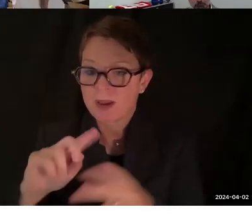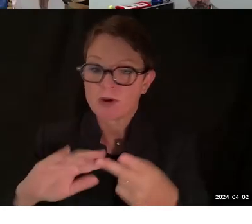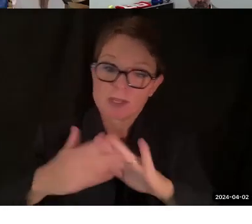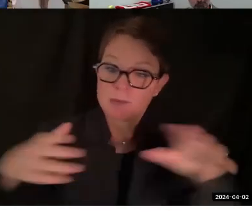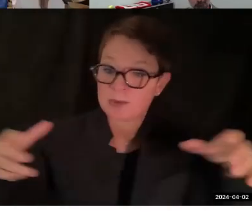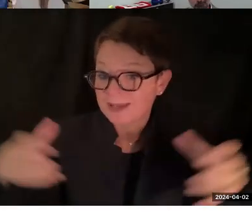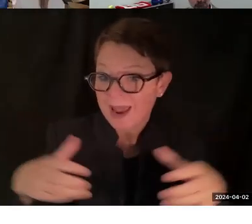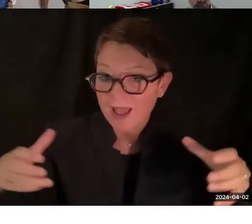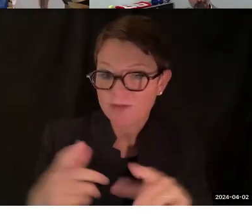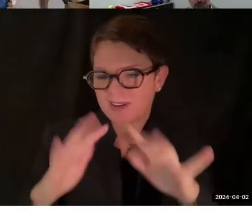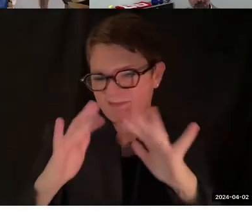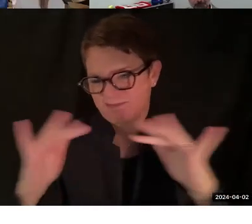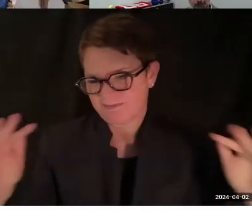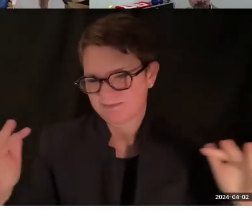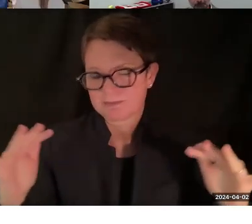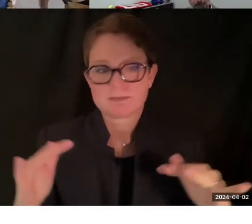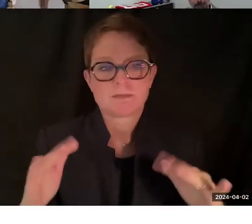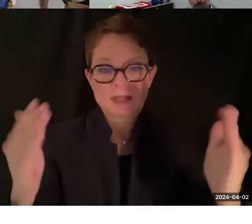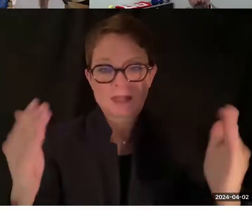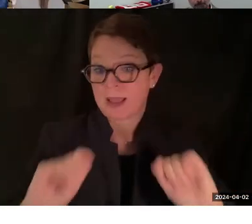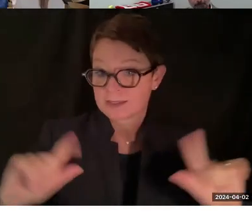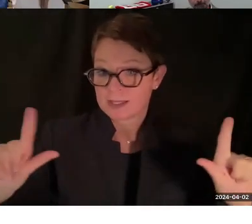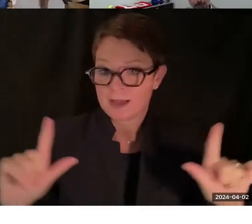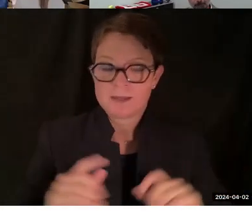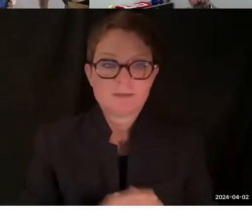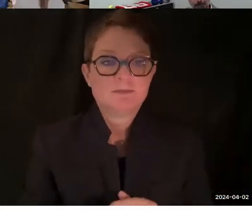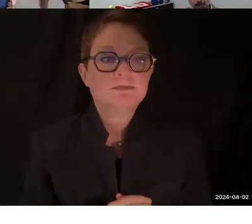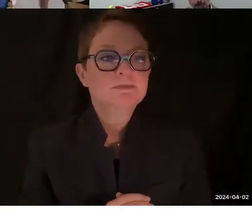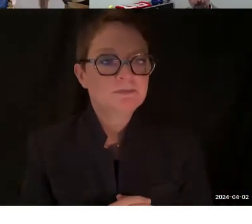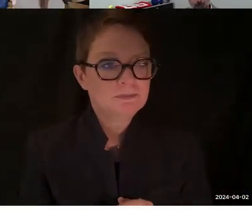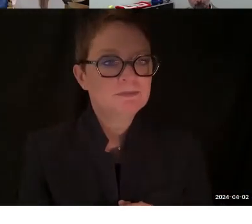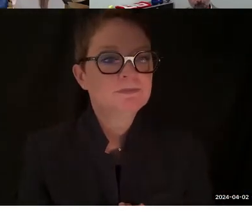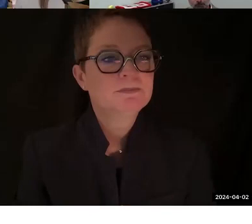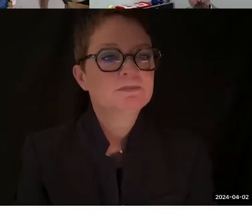similar. If we go to the next slide.